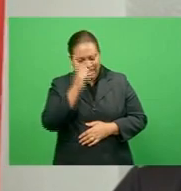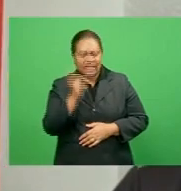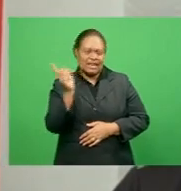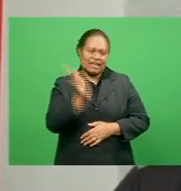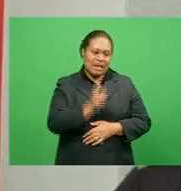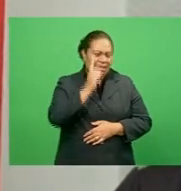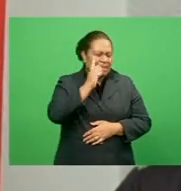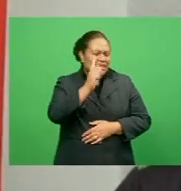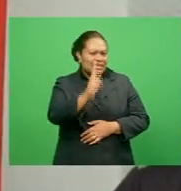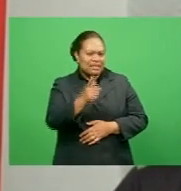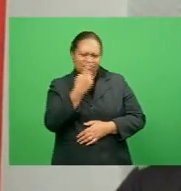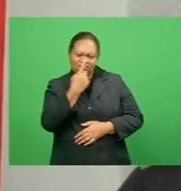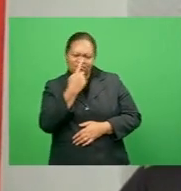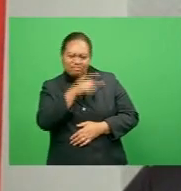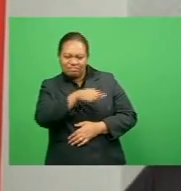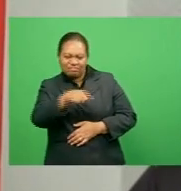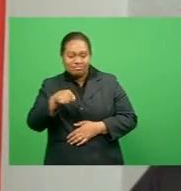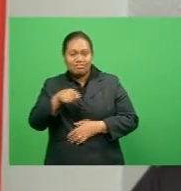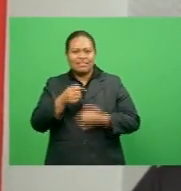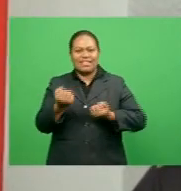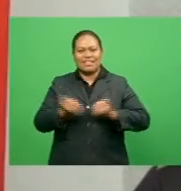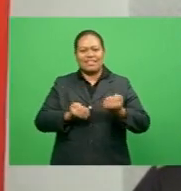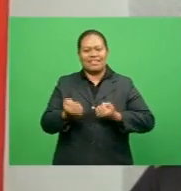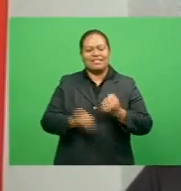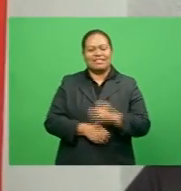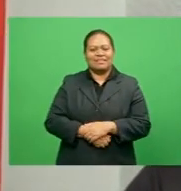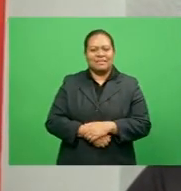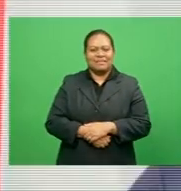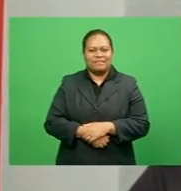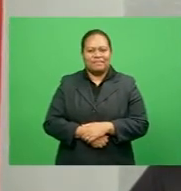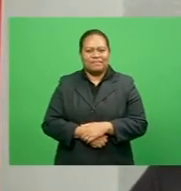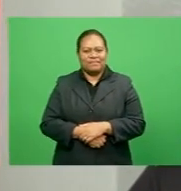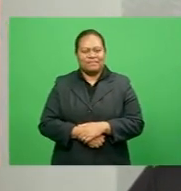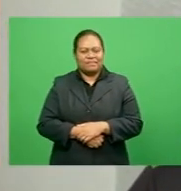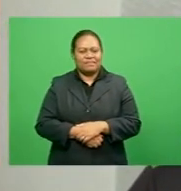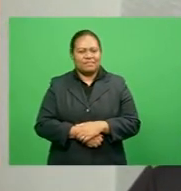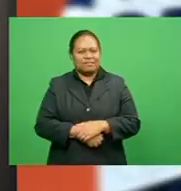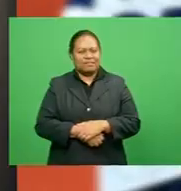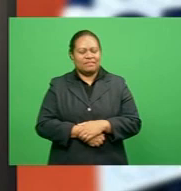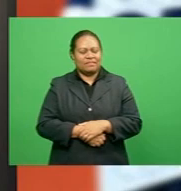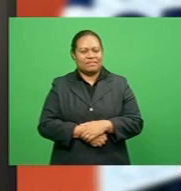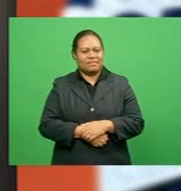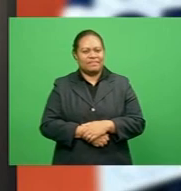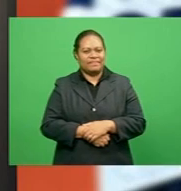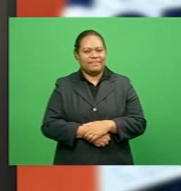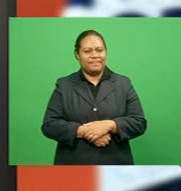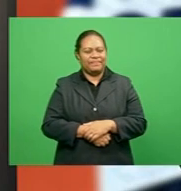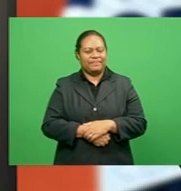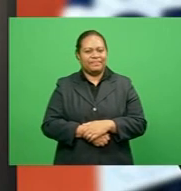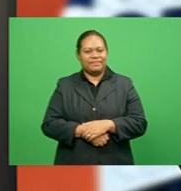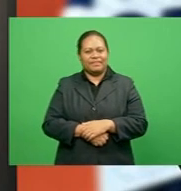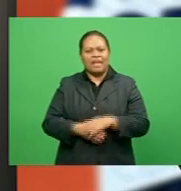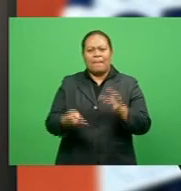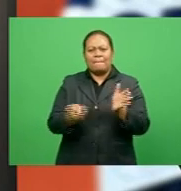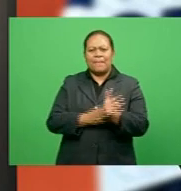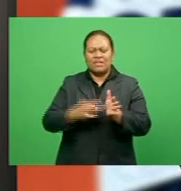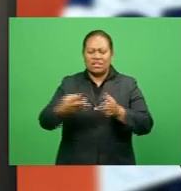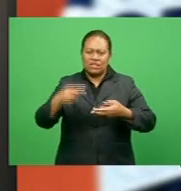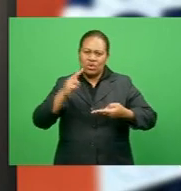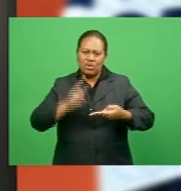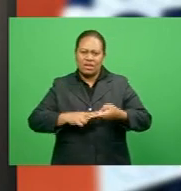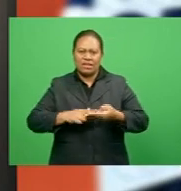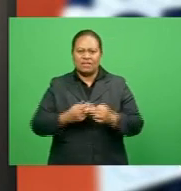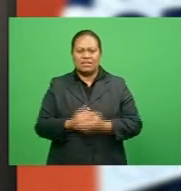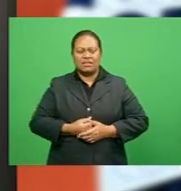see those vehicles themselves during the show. Manchester United suffered a